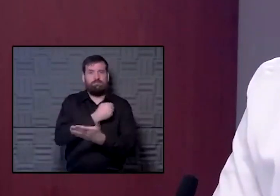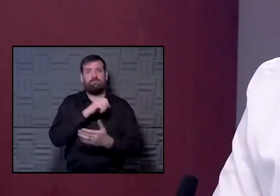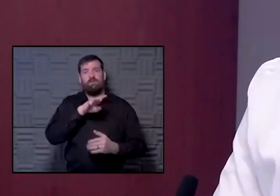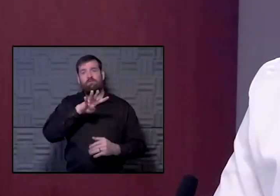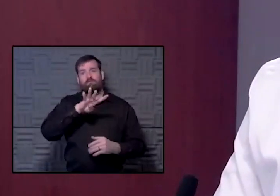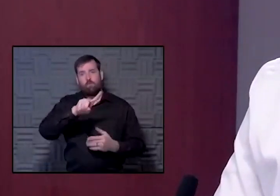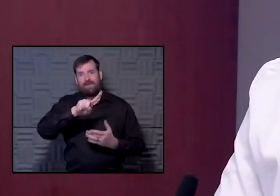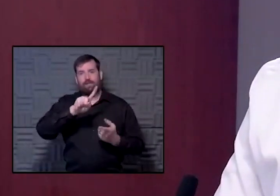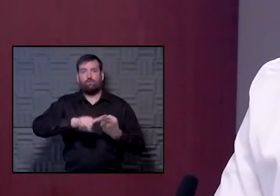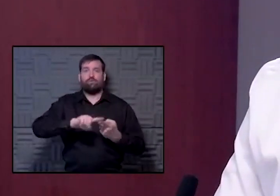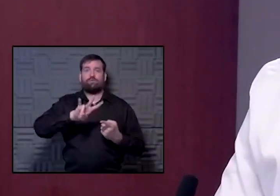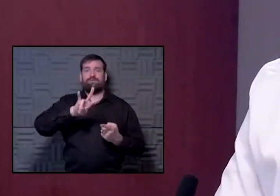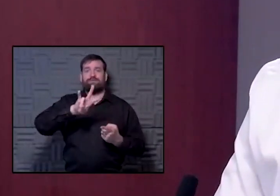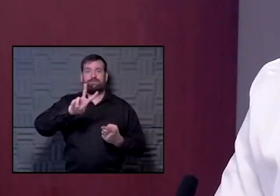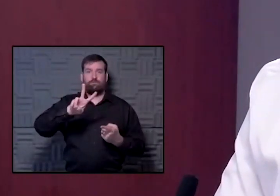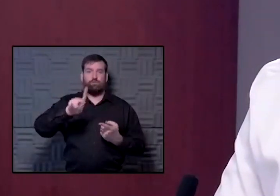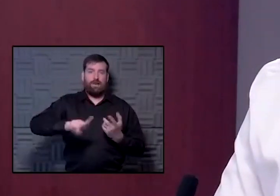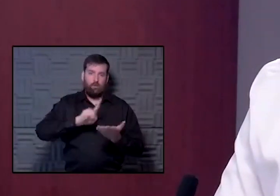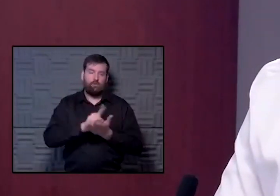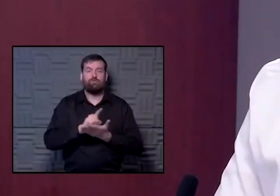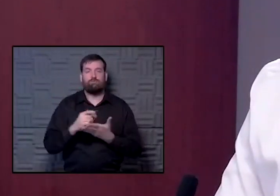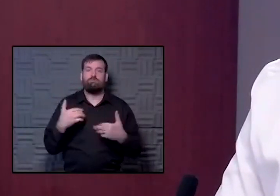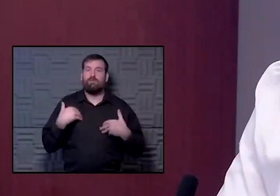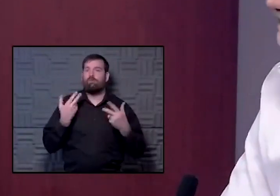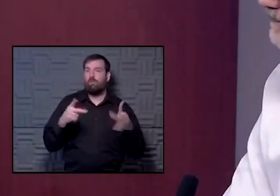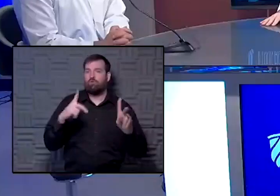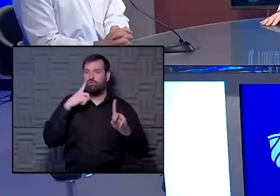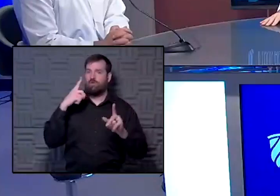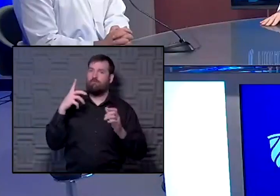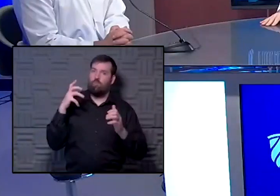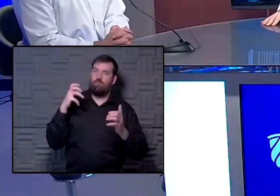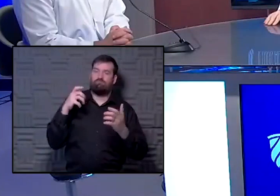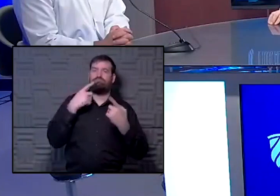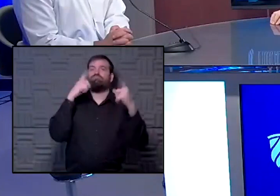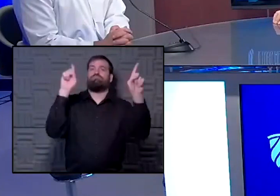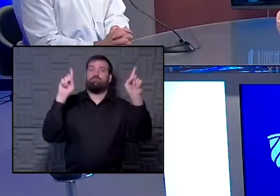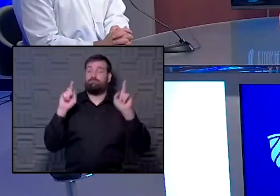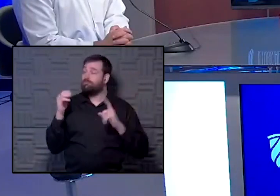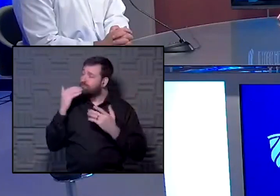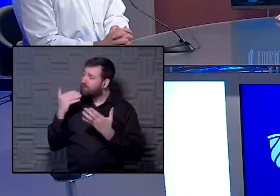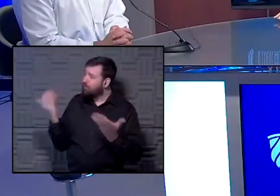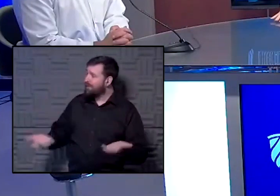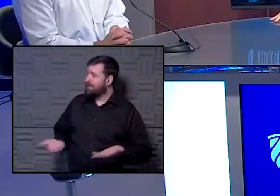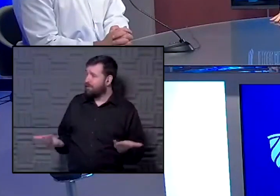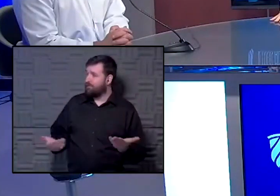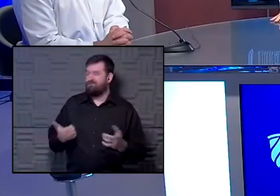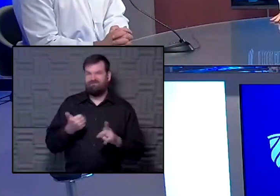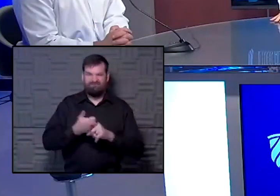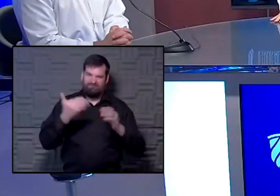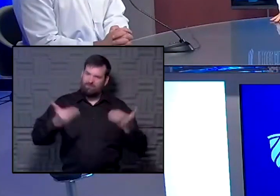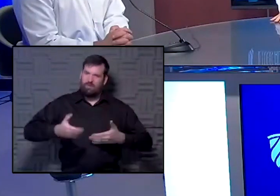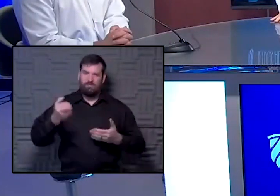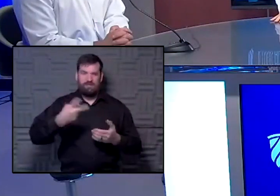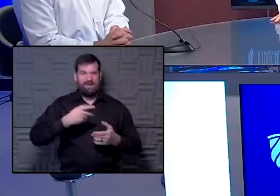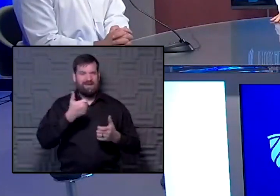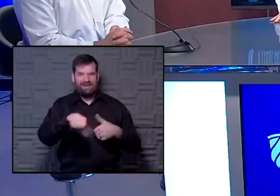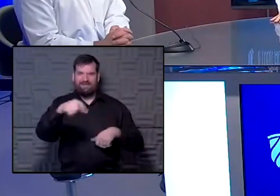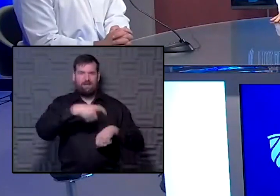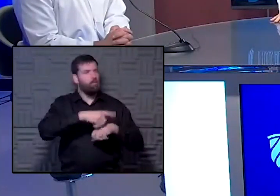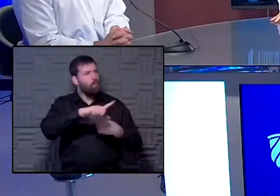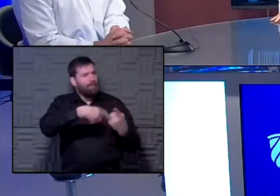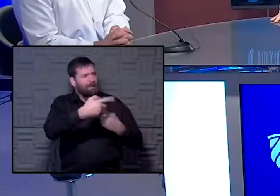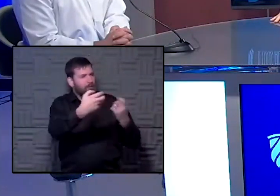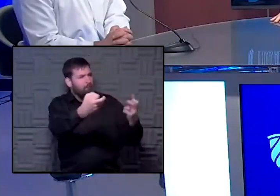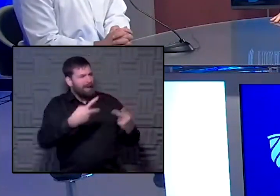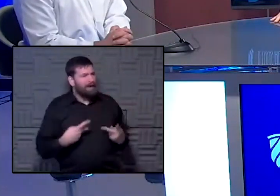48, 72 hours. I think that we have a chance to get ahead. Thank you. And thanks for being here. You are welcome back anytime. When is he coming back again?